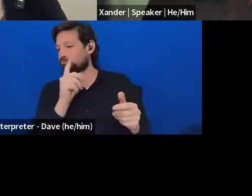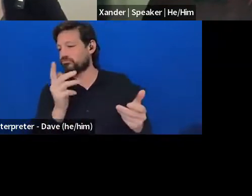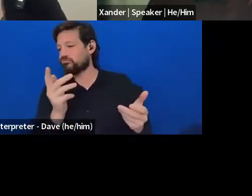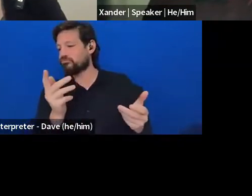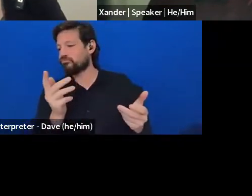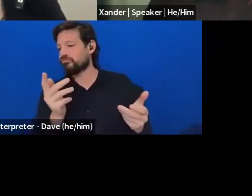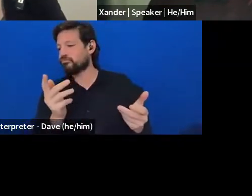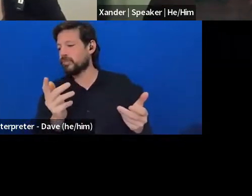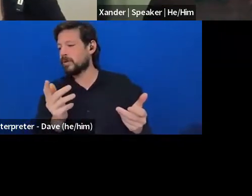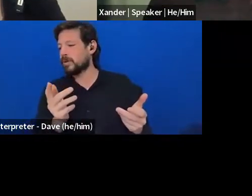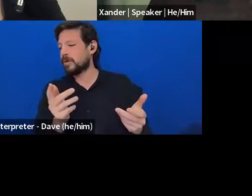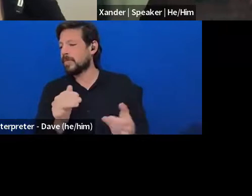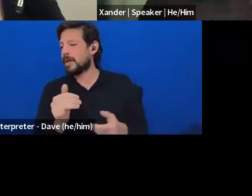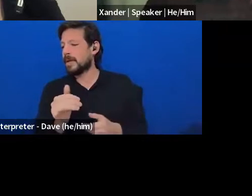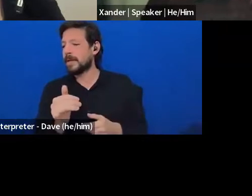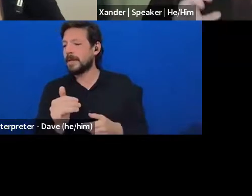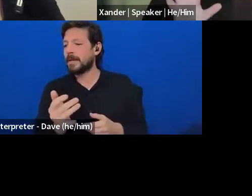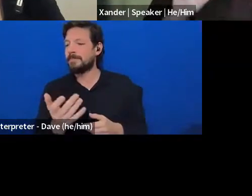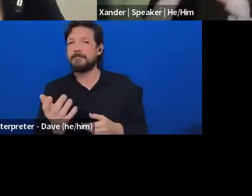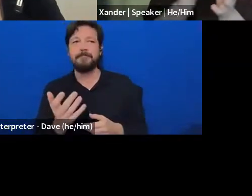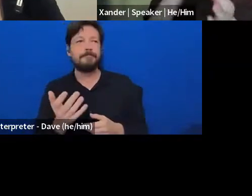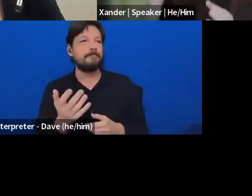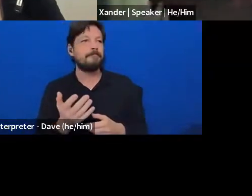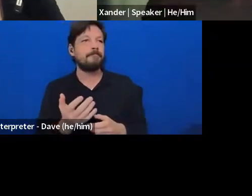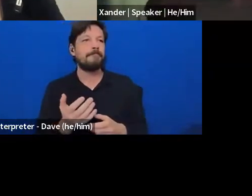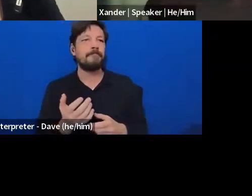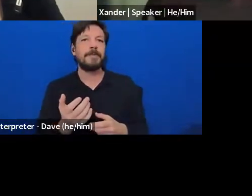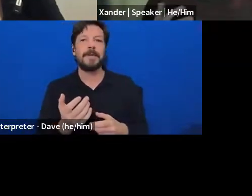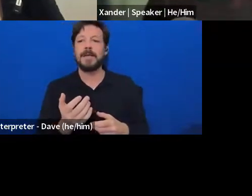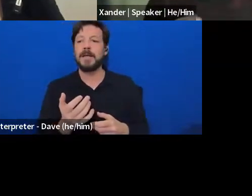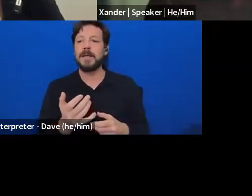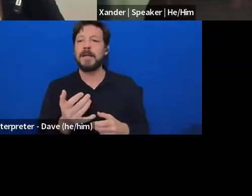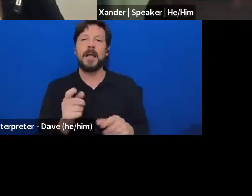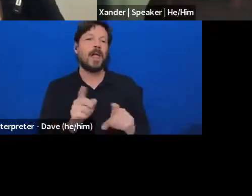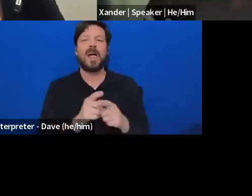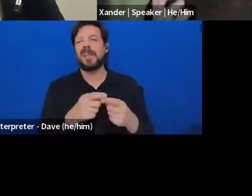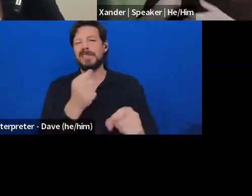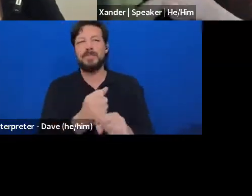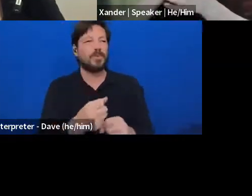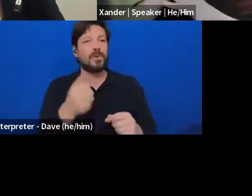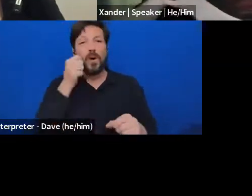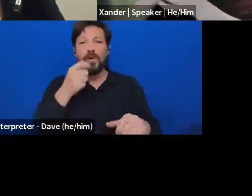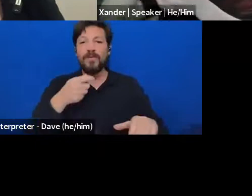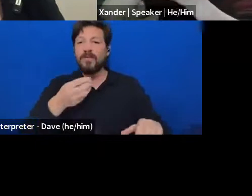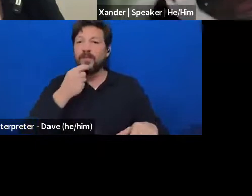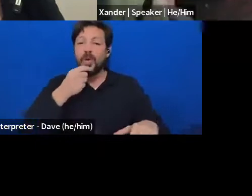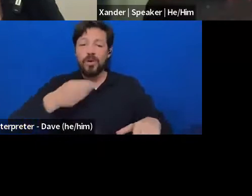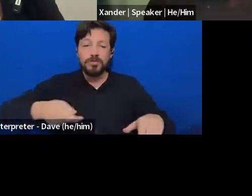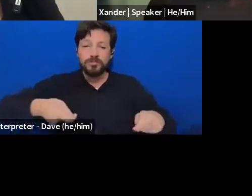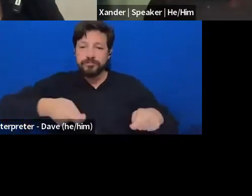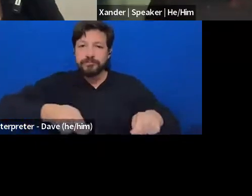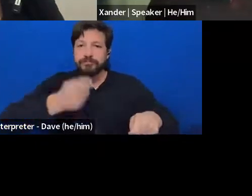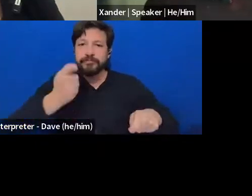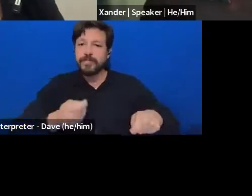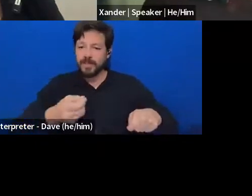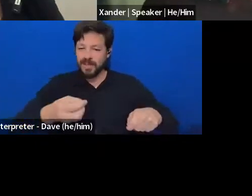instead of using the normal end of a fork, you use your whole palm with like a mushroom